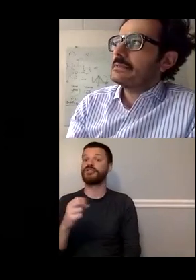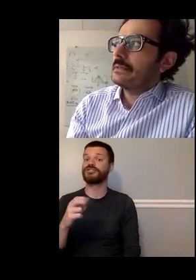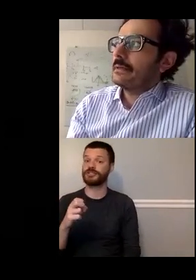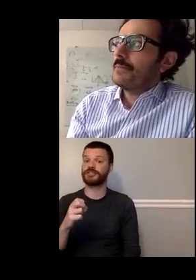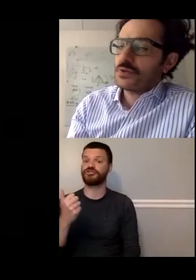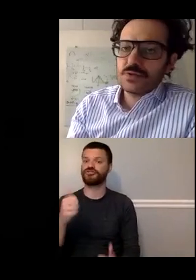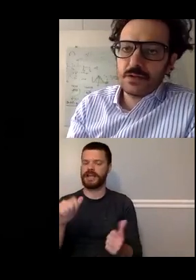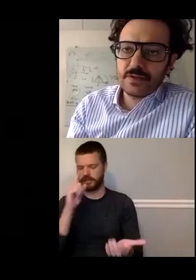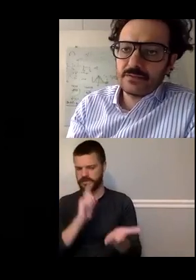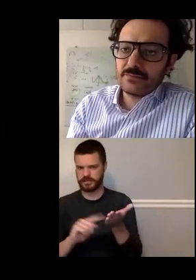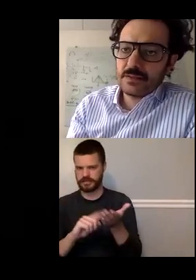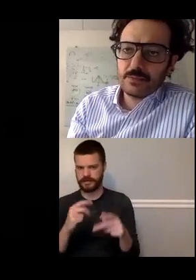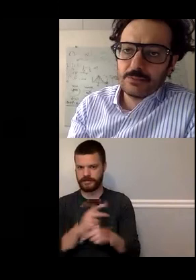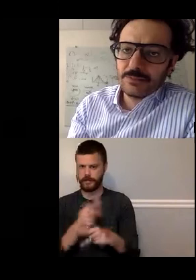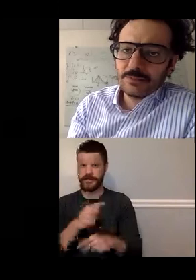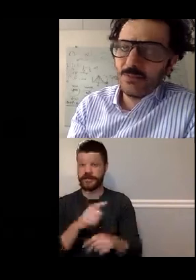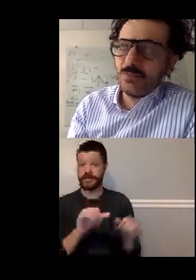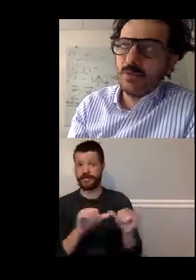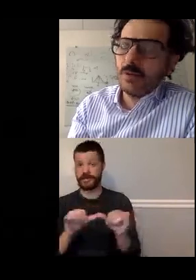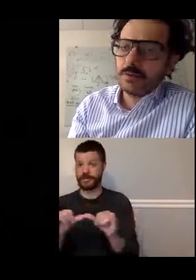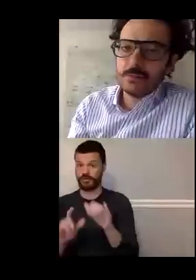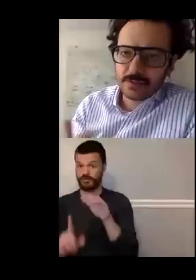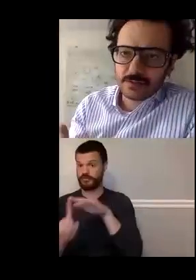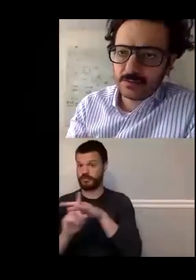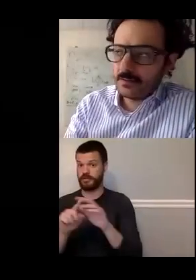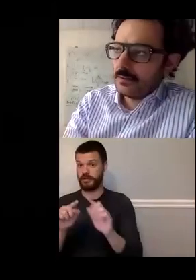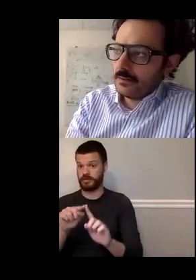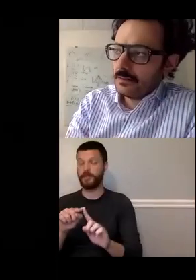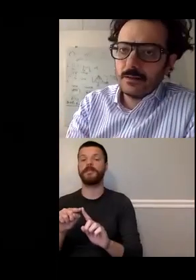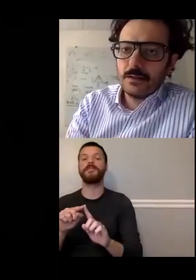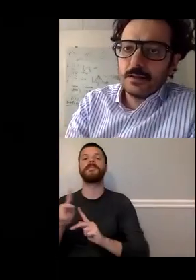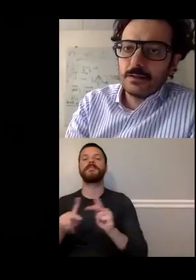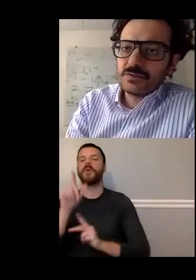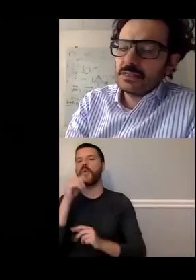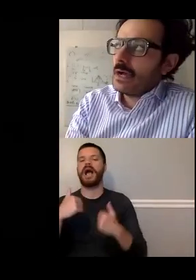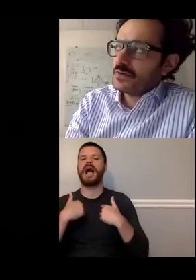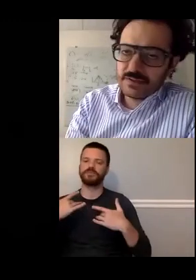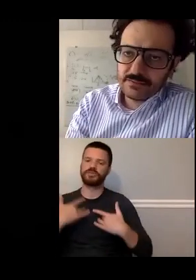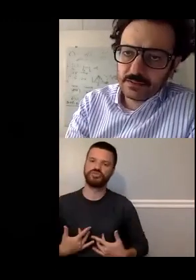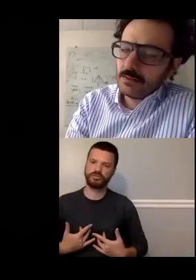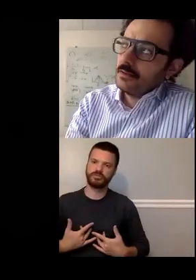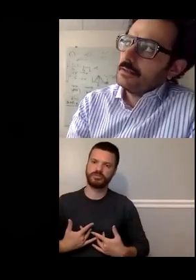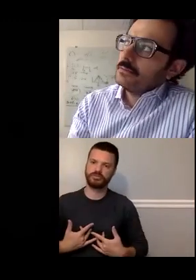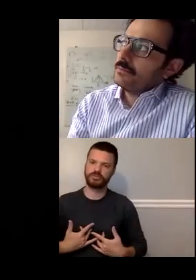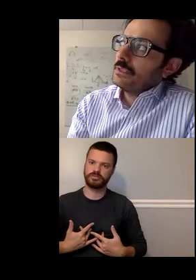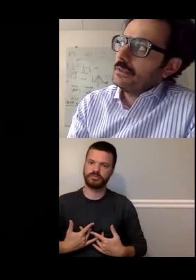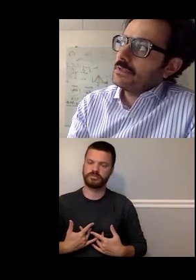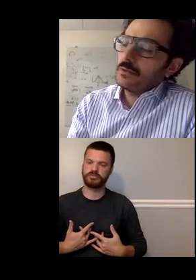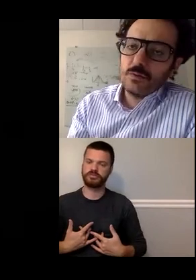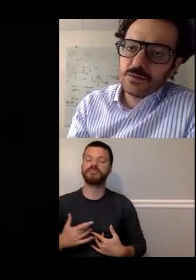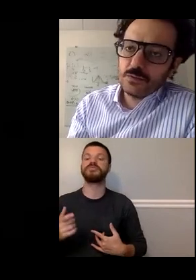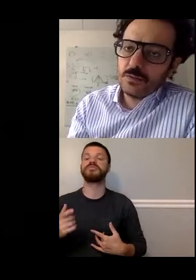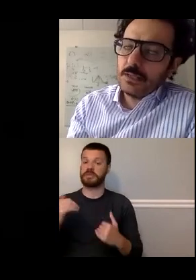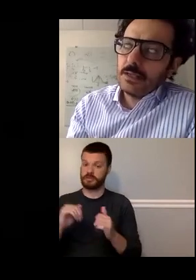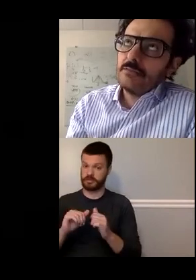these measures are present, for example, in people who are depressed to see how specific they are. And we are trying